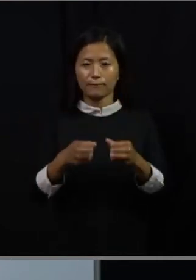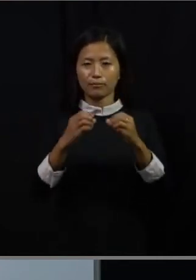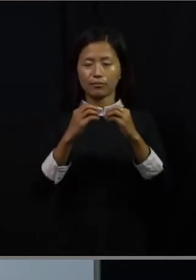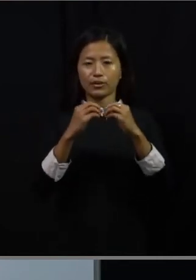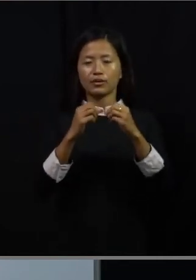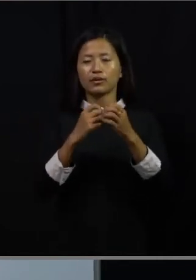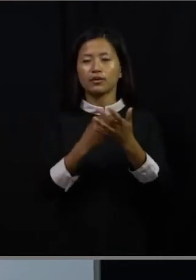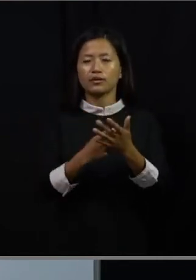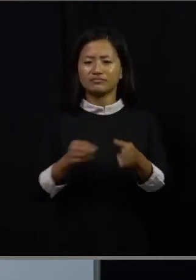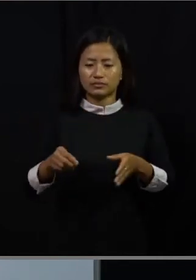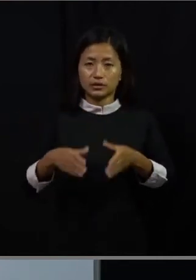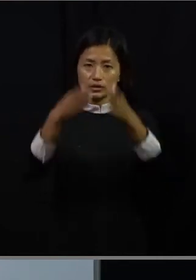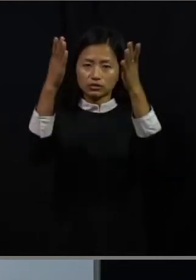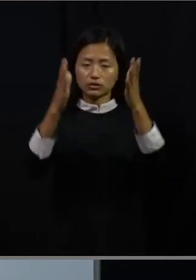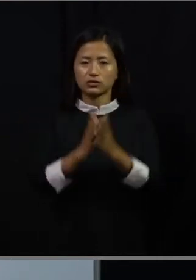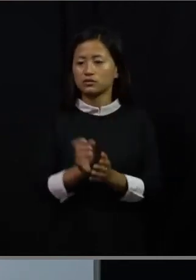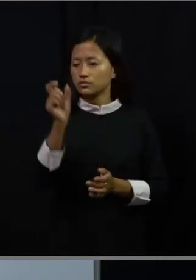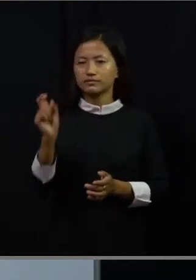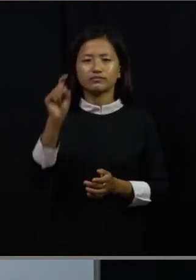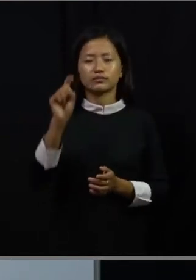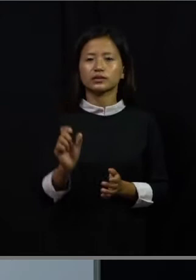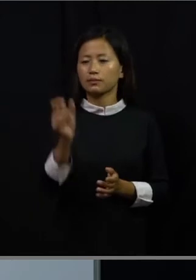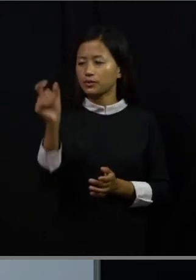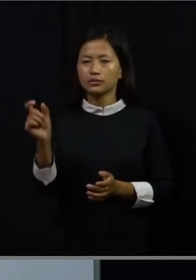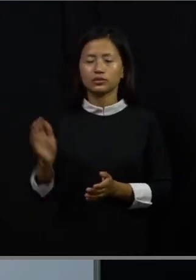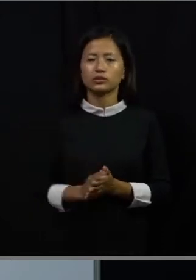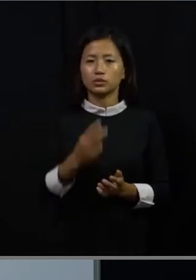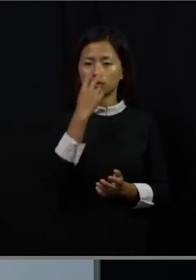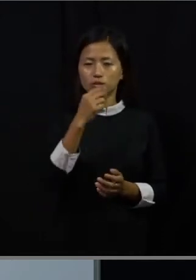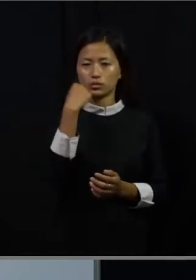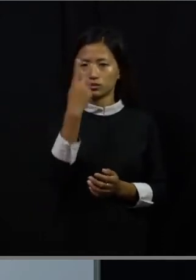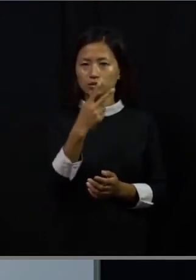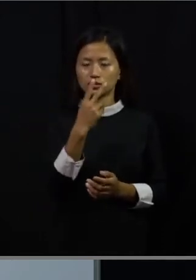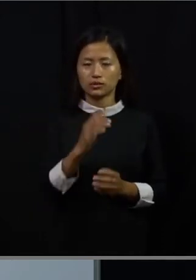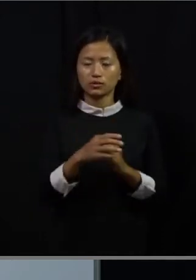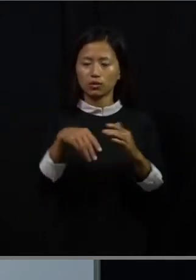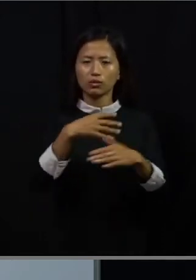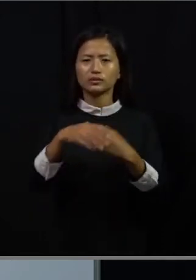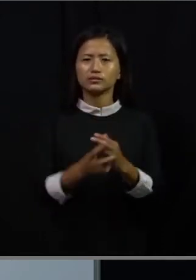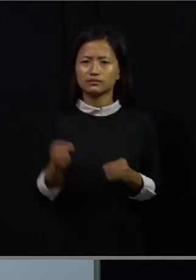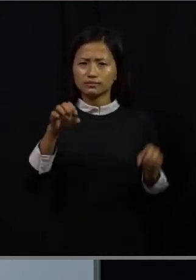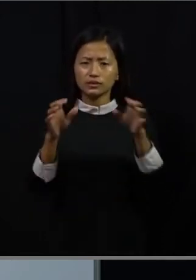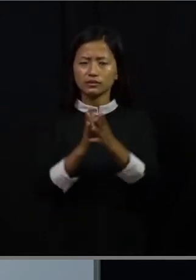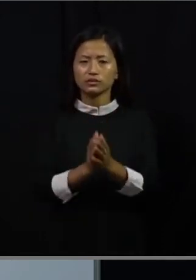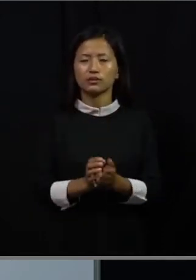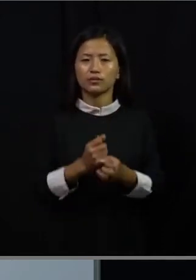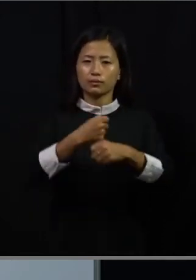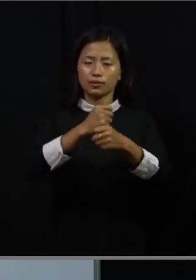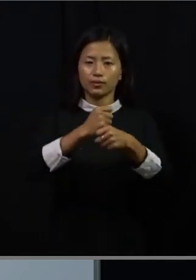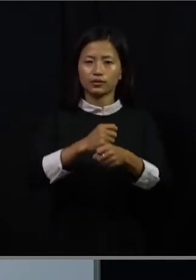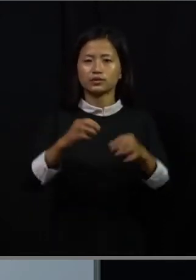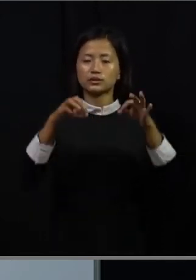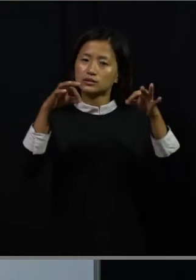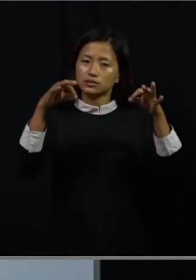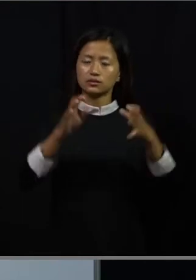right? We need some group of people who does that. And also there should be some people who check out all the chemicals and everything in order to make the